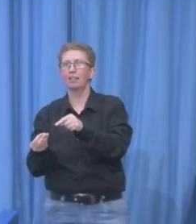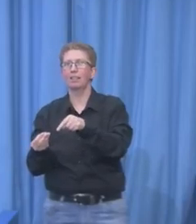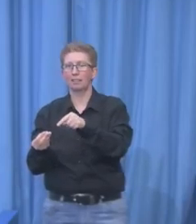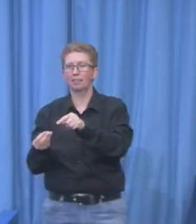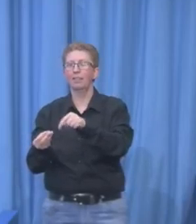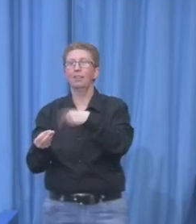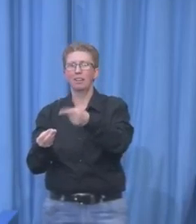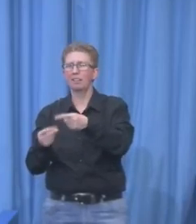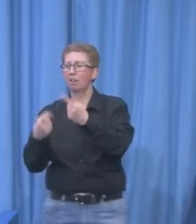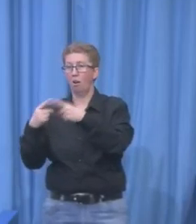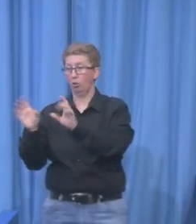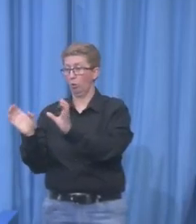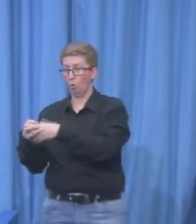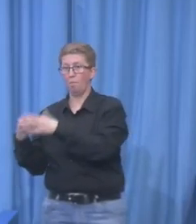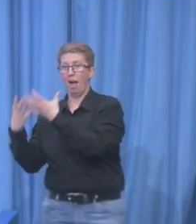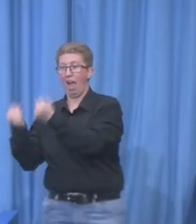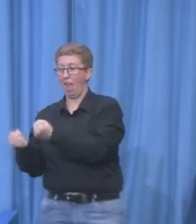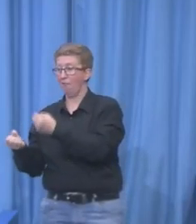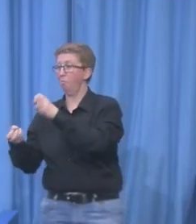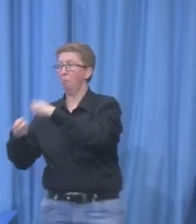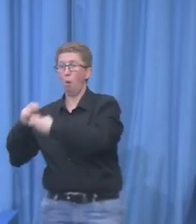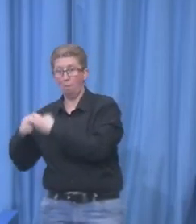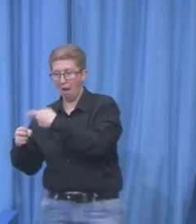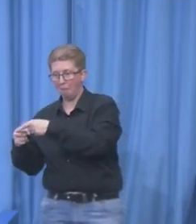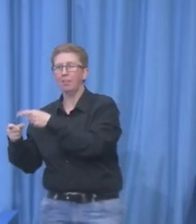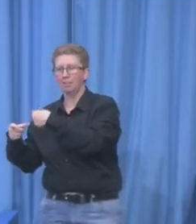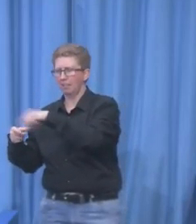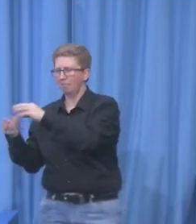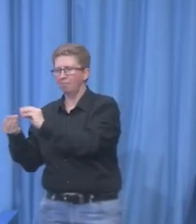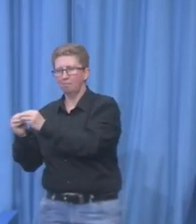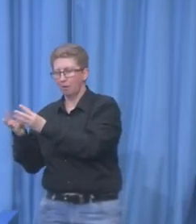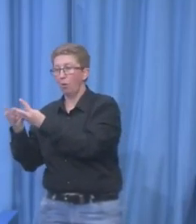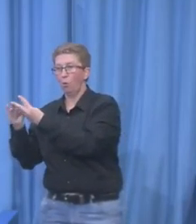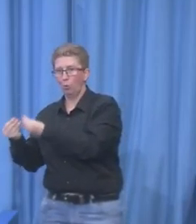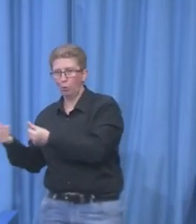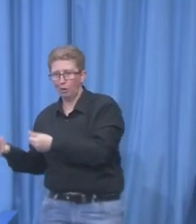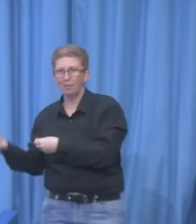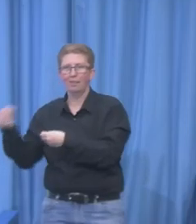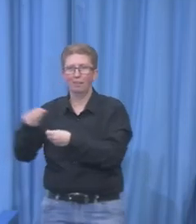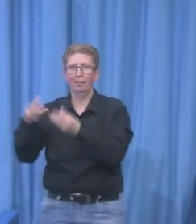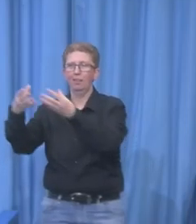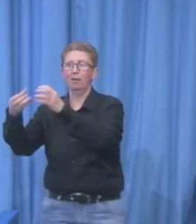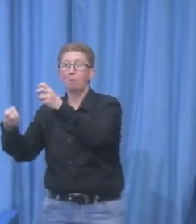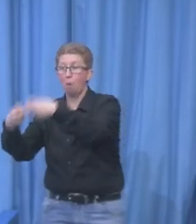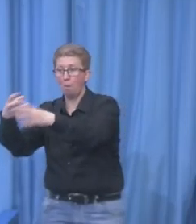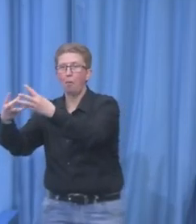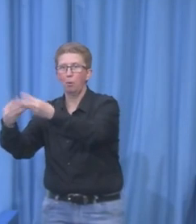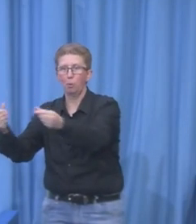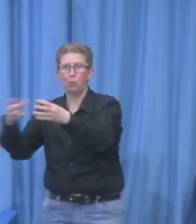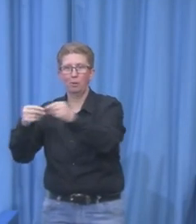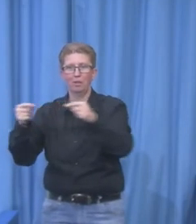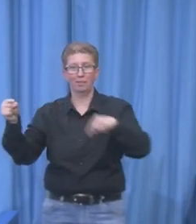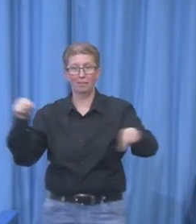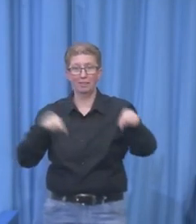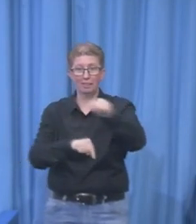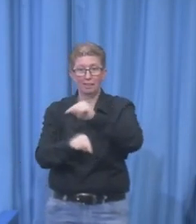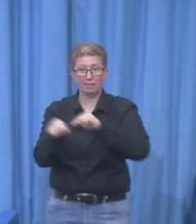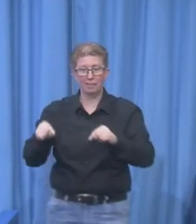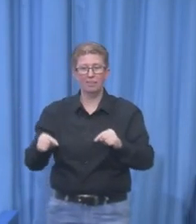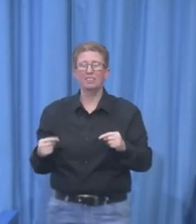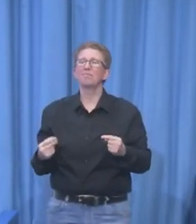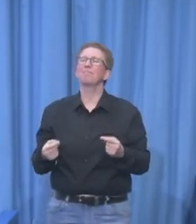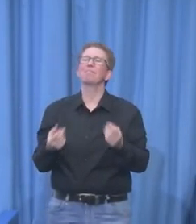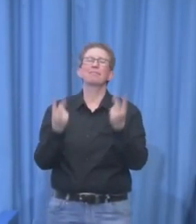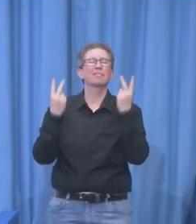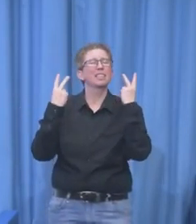different outcomes from all five. That's cooperation. That is not collaboration. And in Project Search, what we try